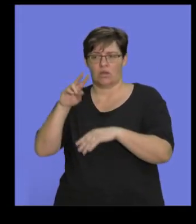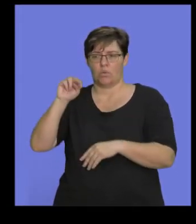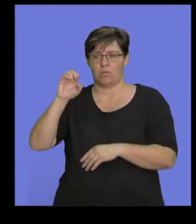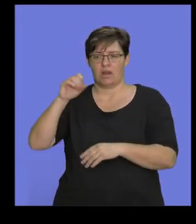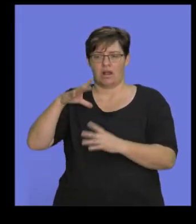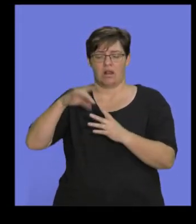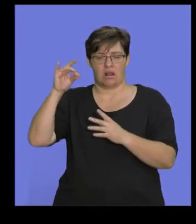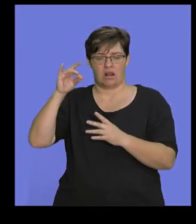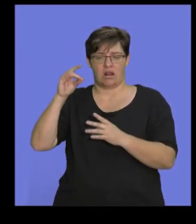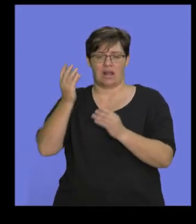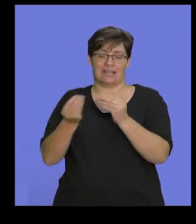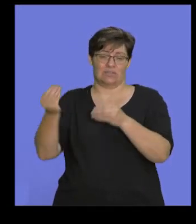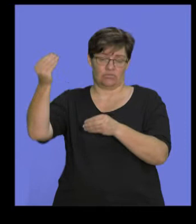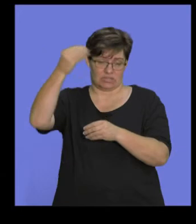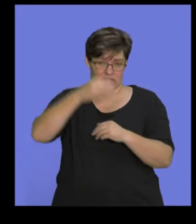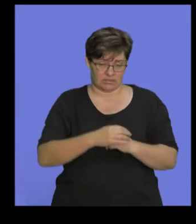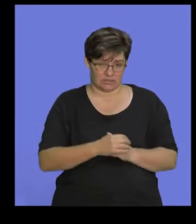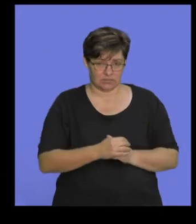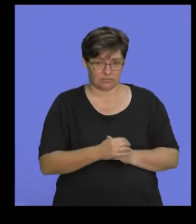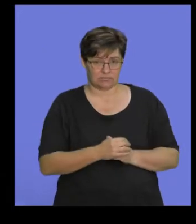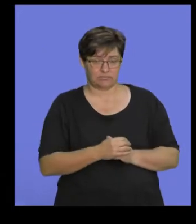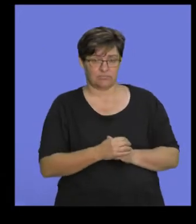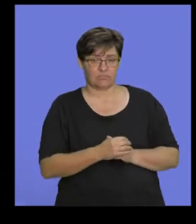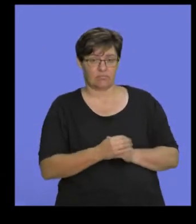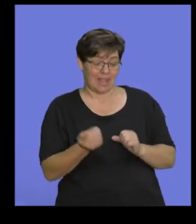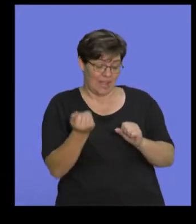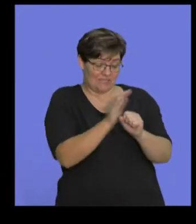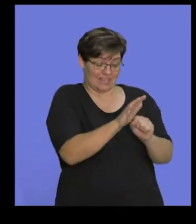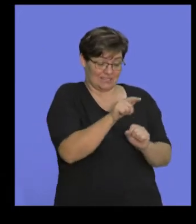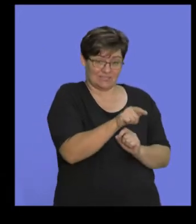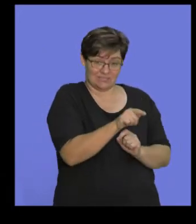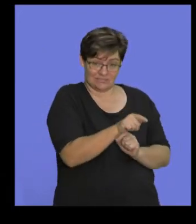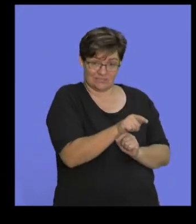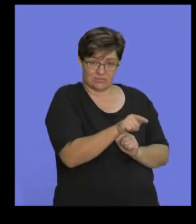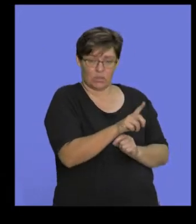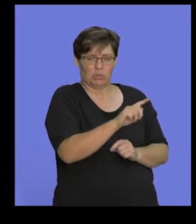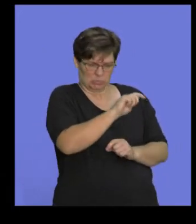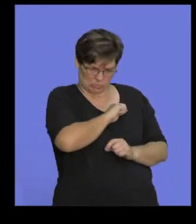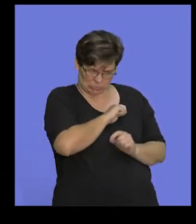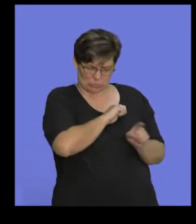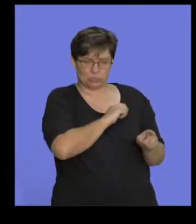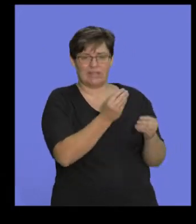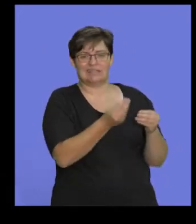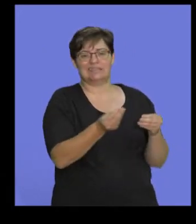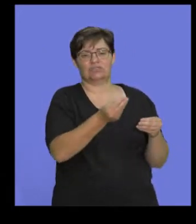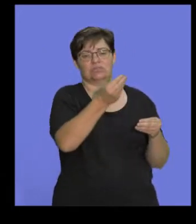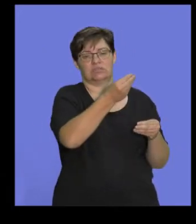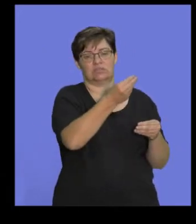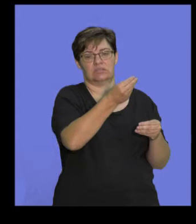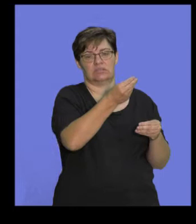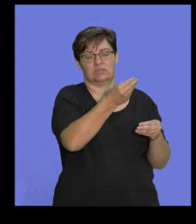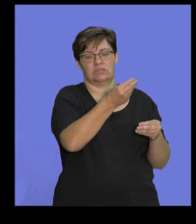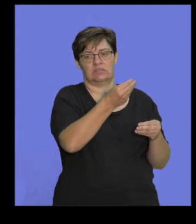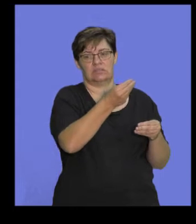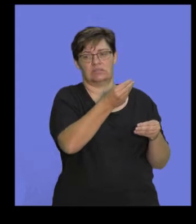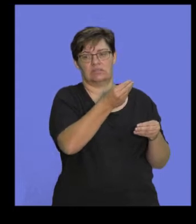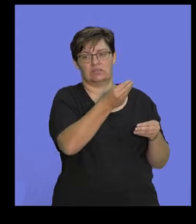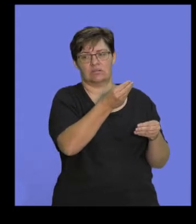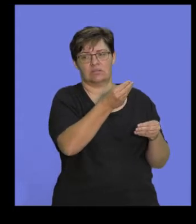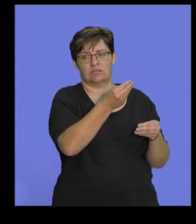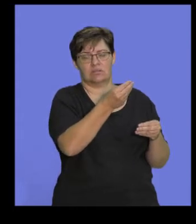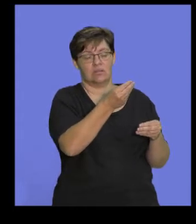rate. Now, with the effective interest rate, this is the true interest that an individual, so it's true